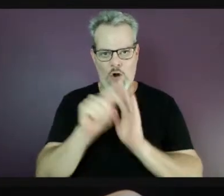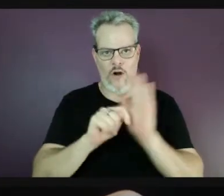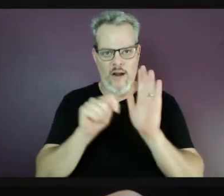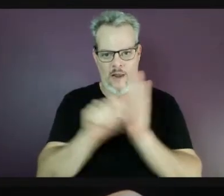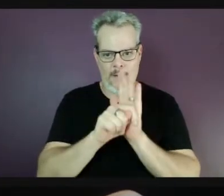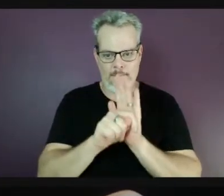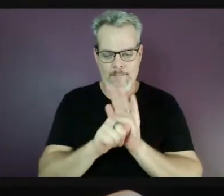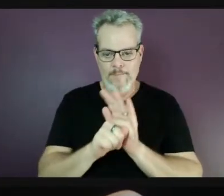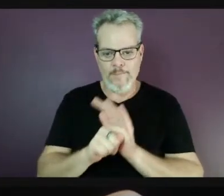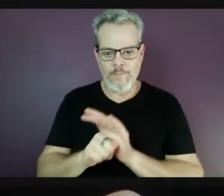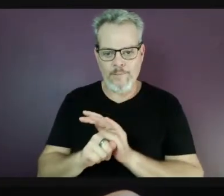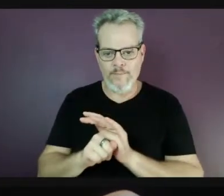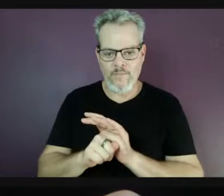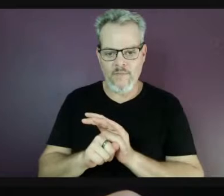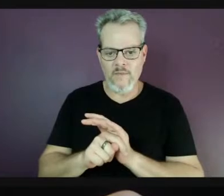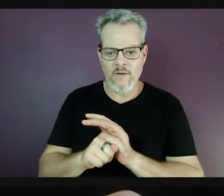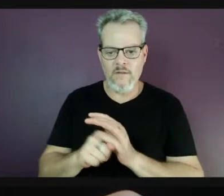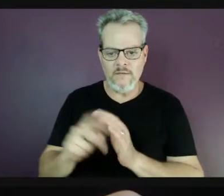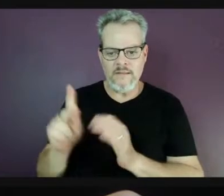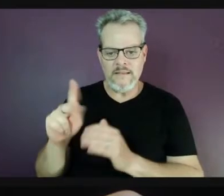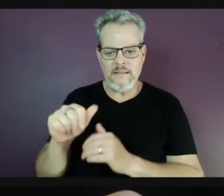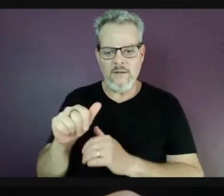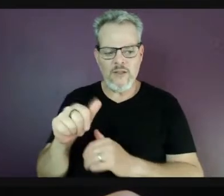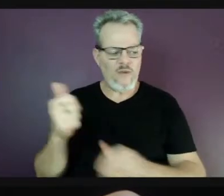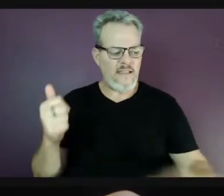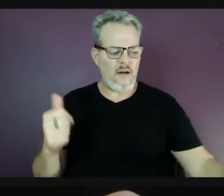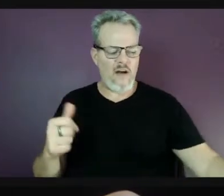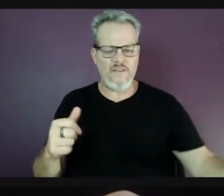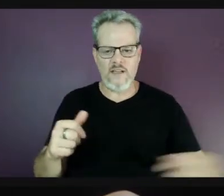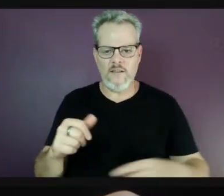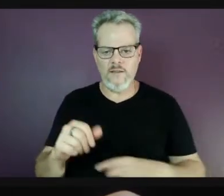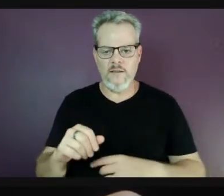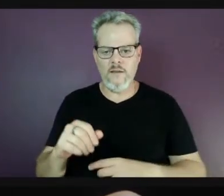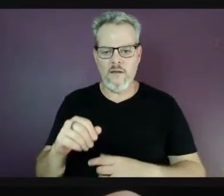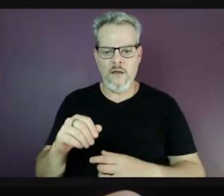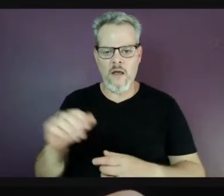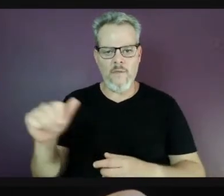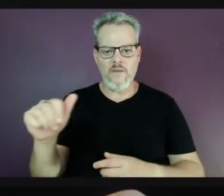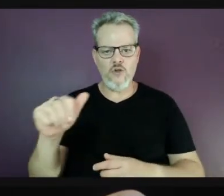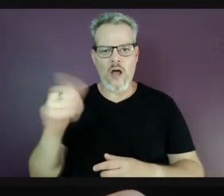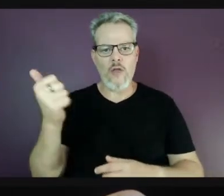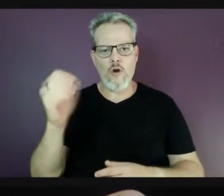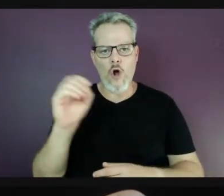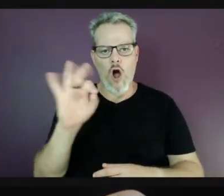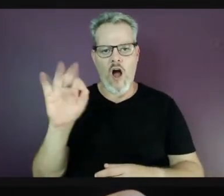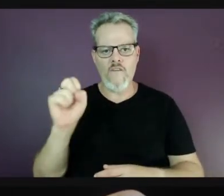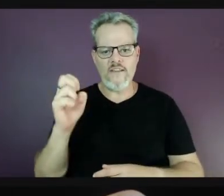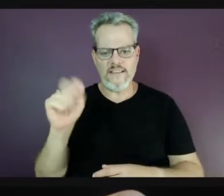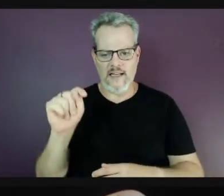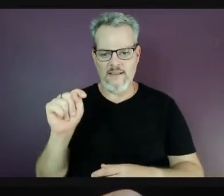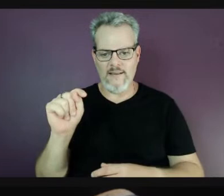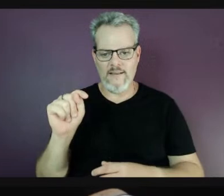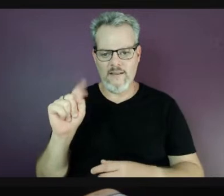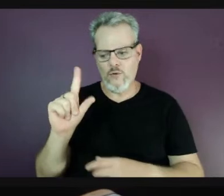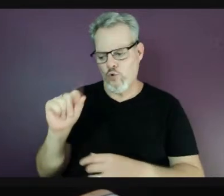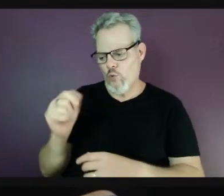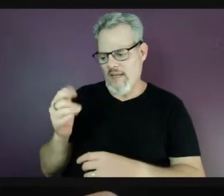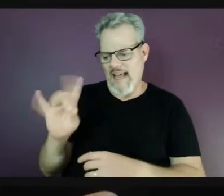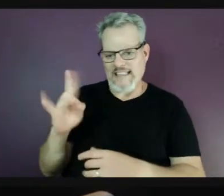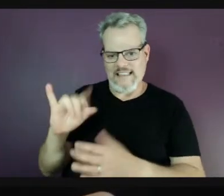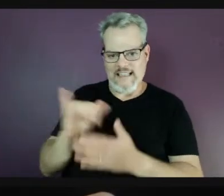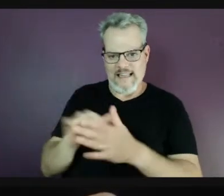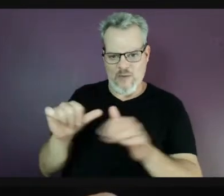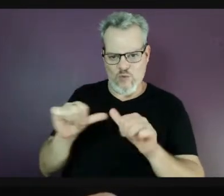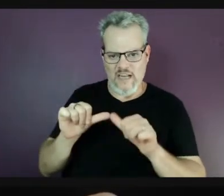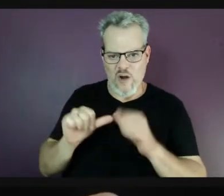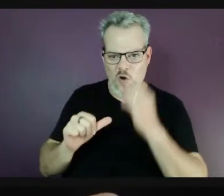There are some other offsets here from that big 6.9 earthquake in 2018 that was on May 4th. So